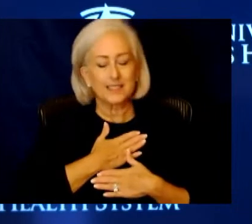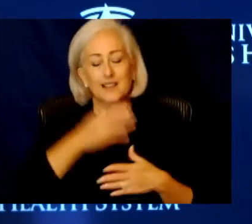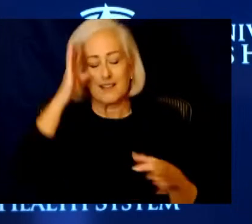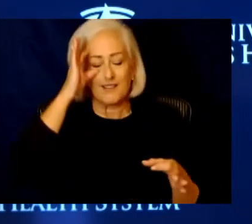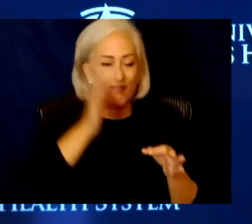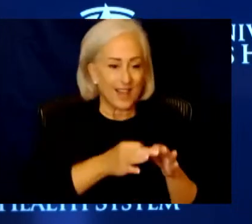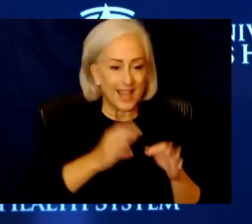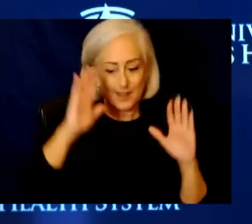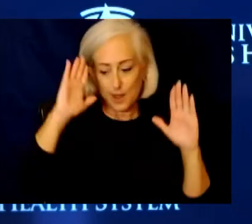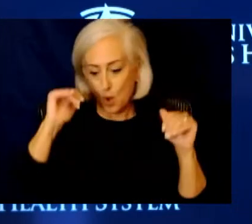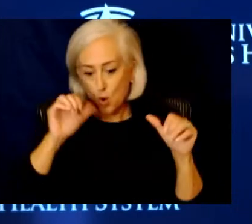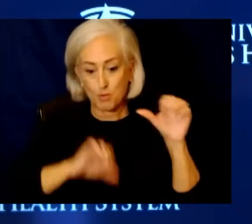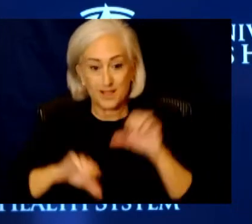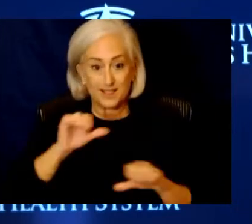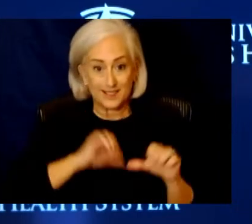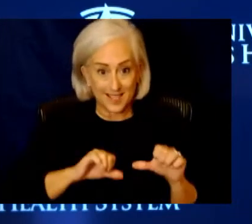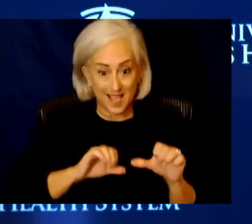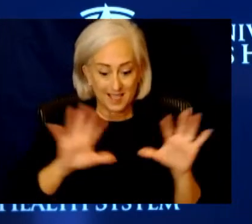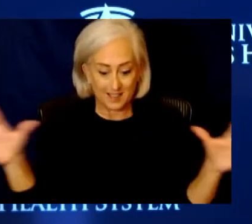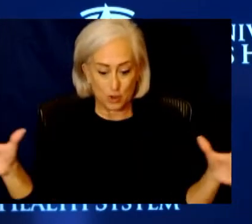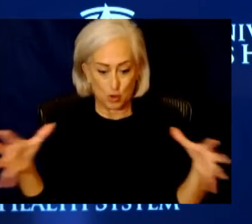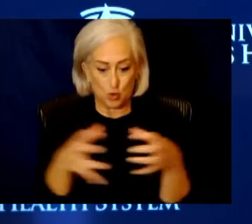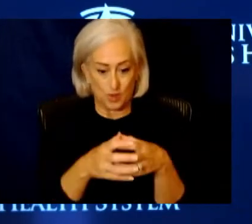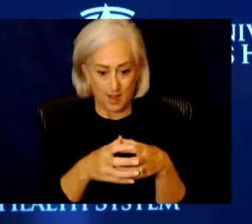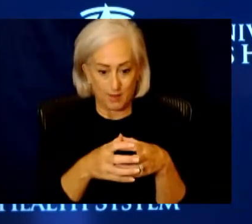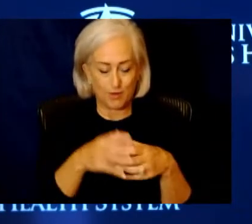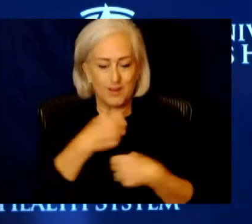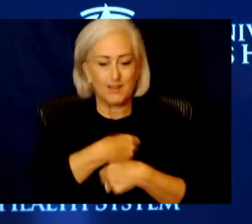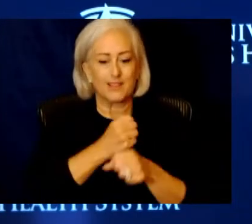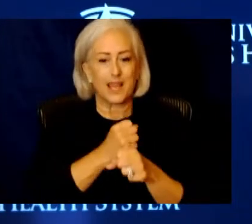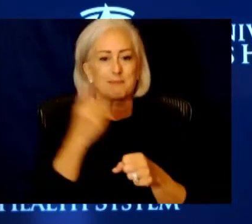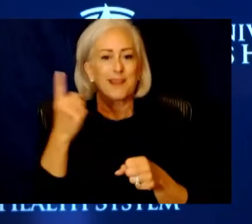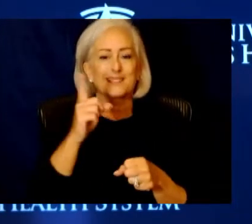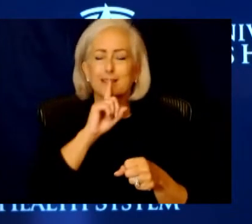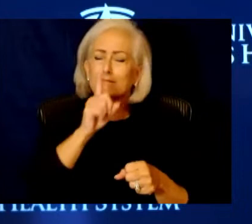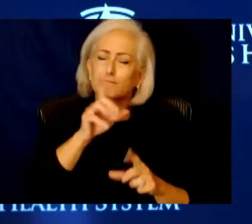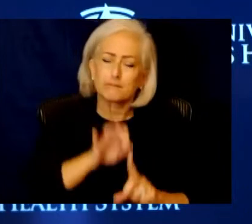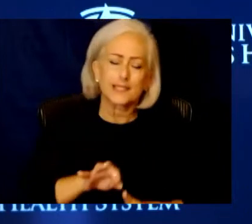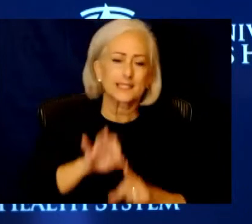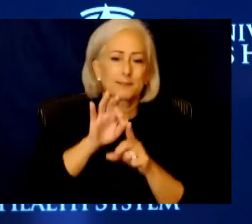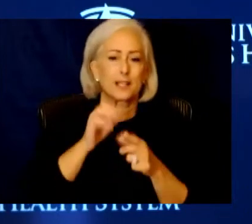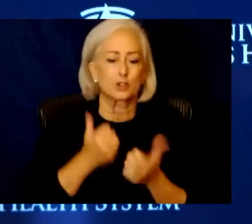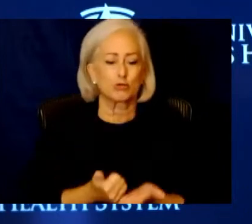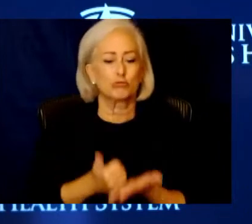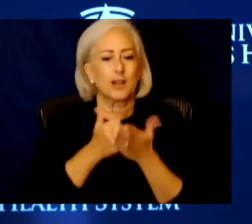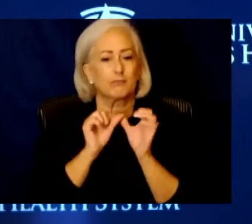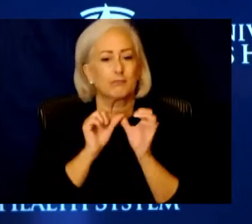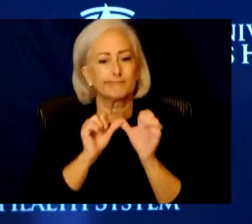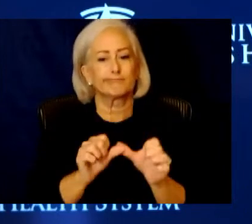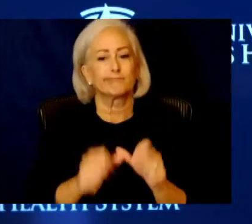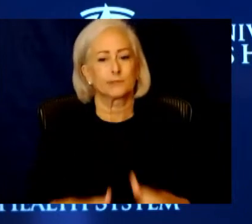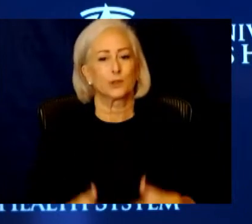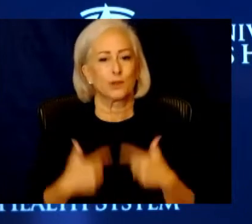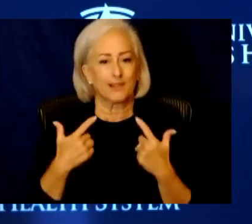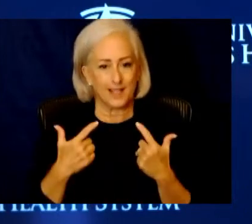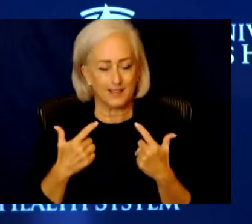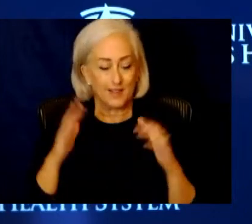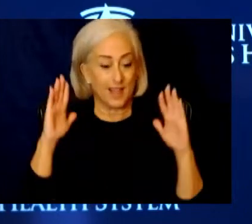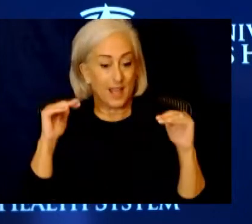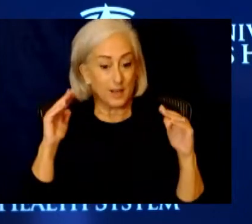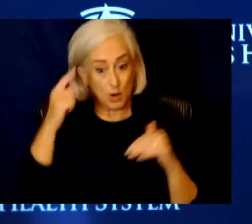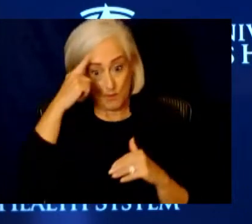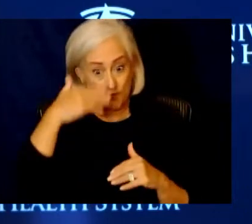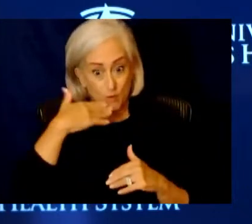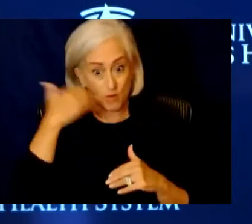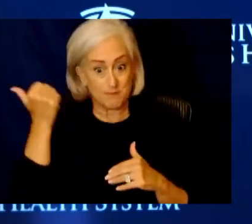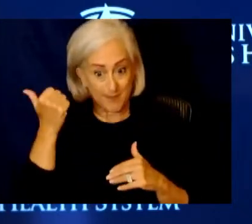those together and braid them together and create something that is really special and helps us continue to live and hope for the better that's just around the